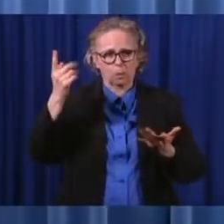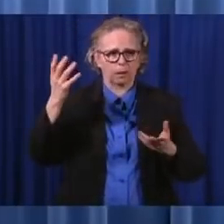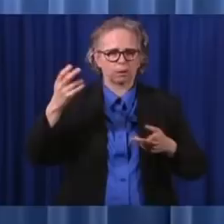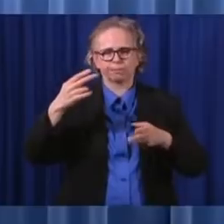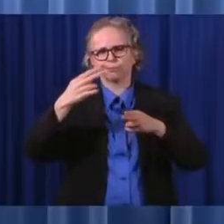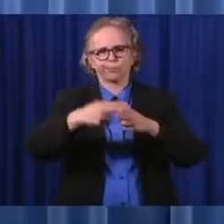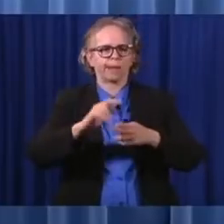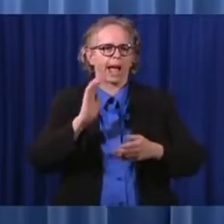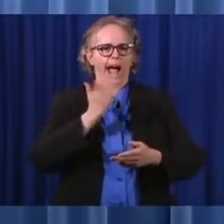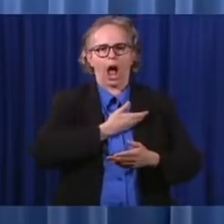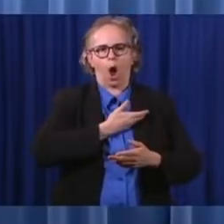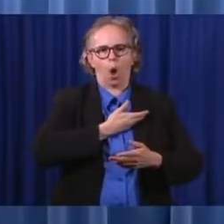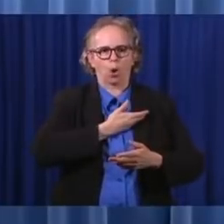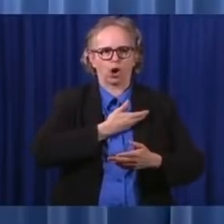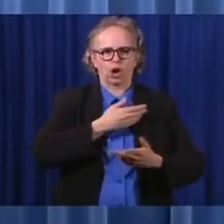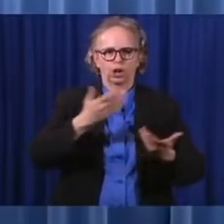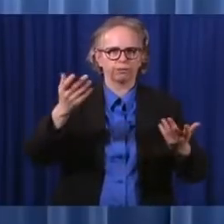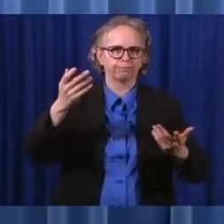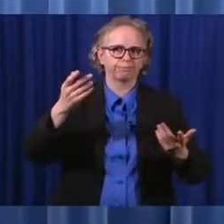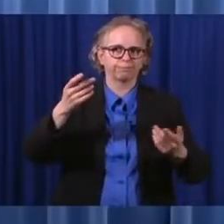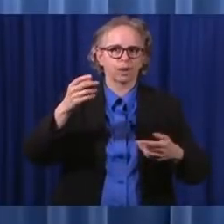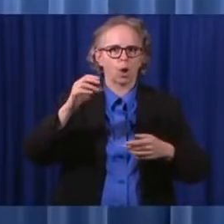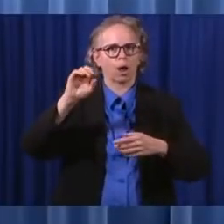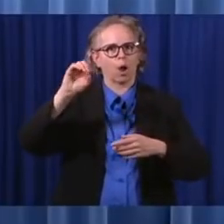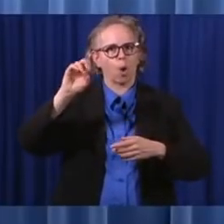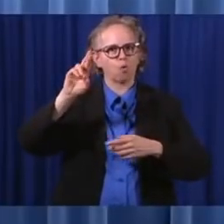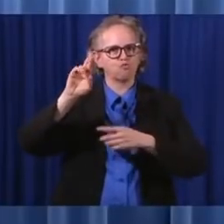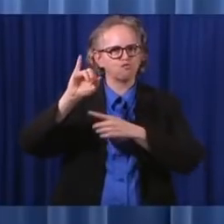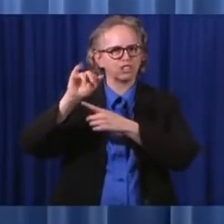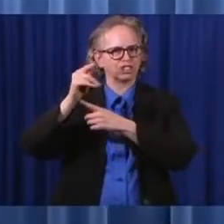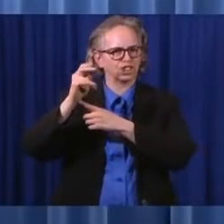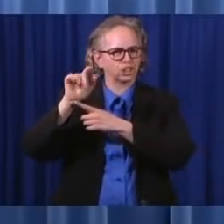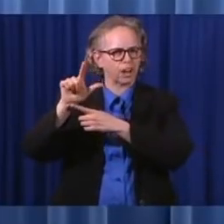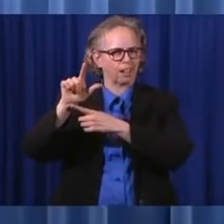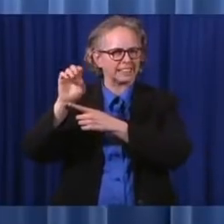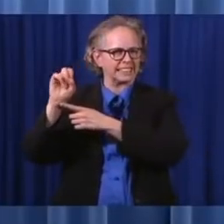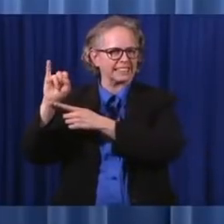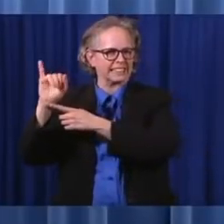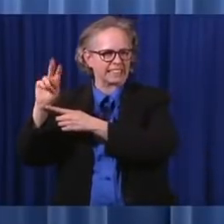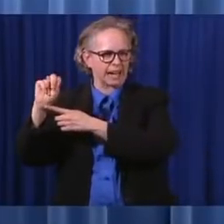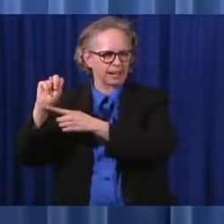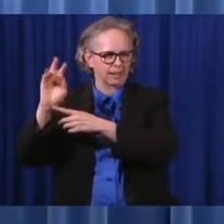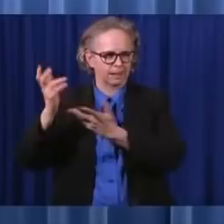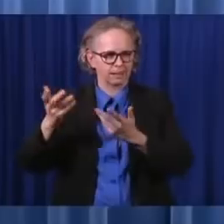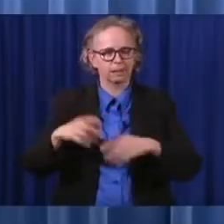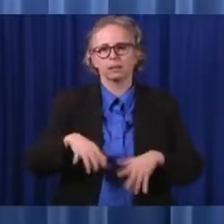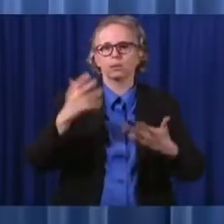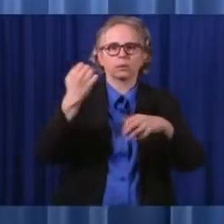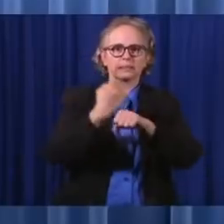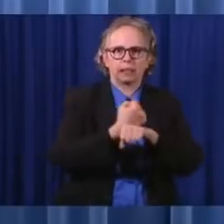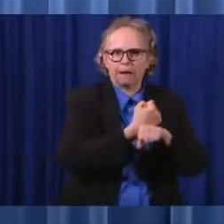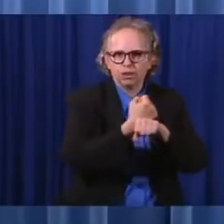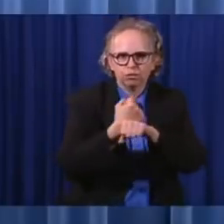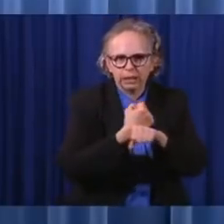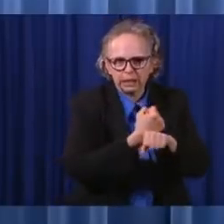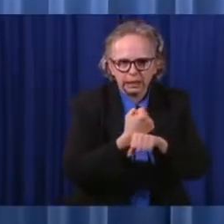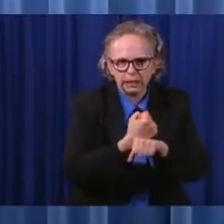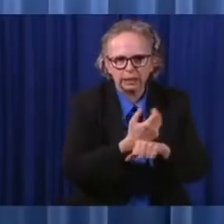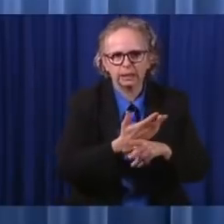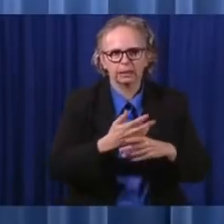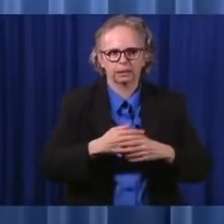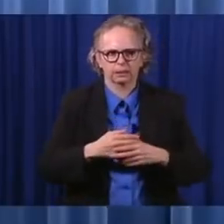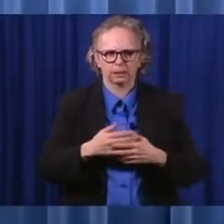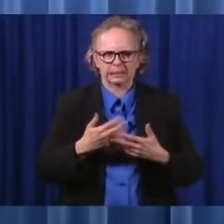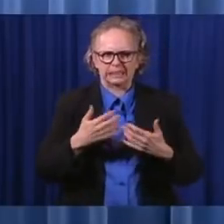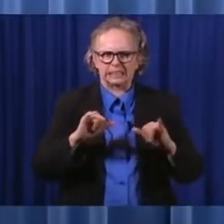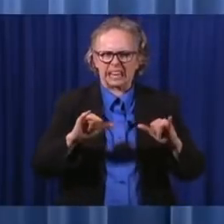which is slavery. And the aftermath of that, we are still living with that. I don't know